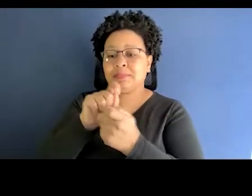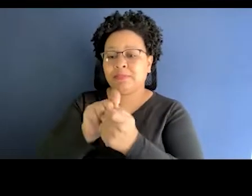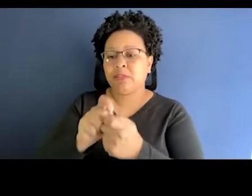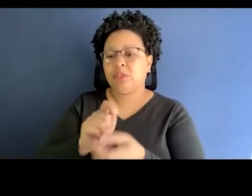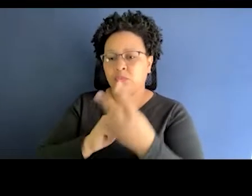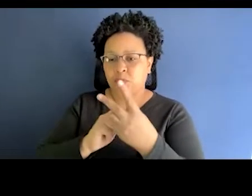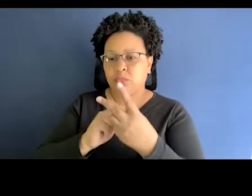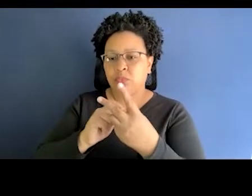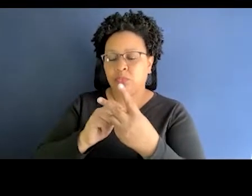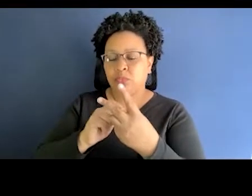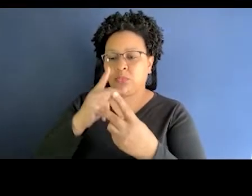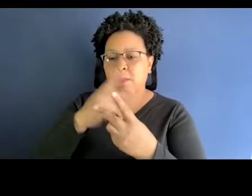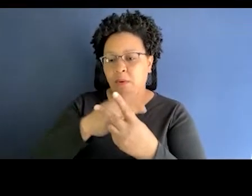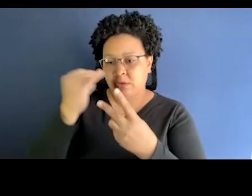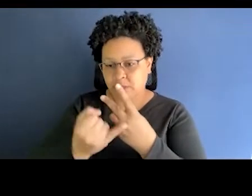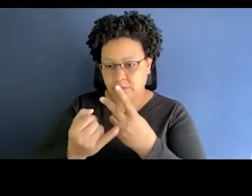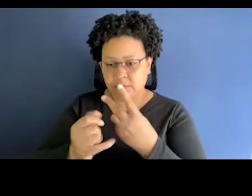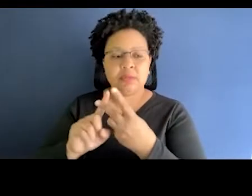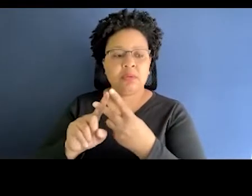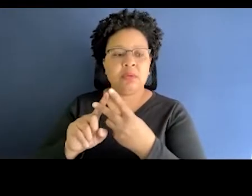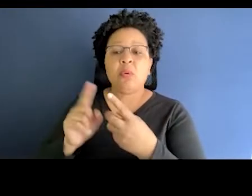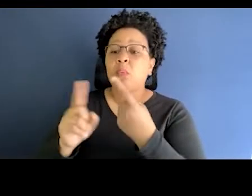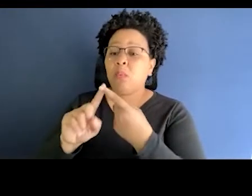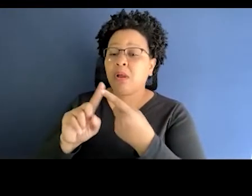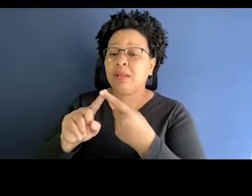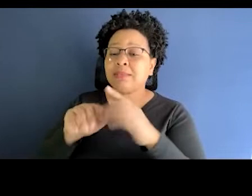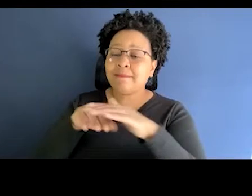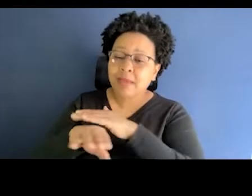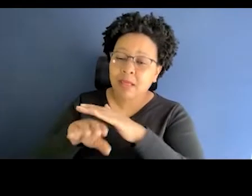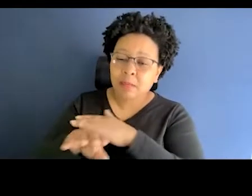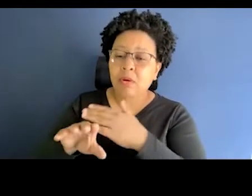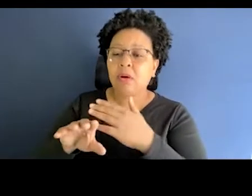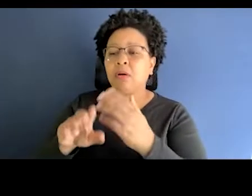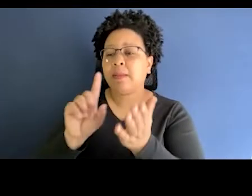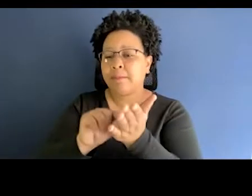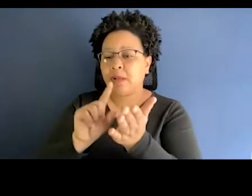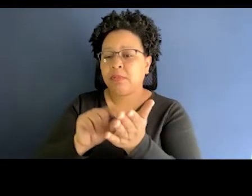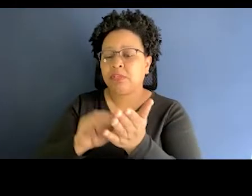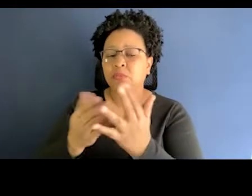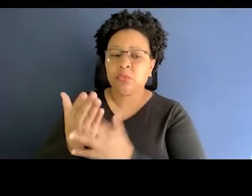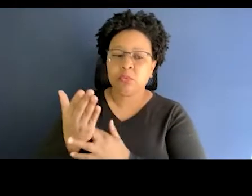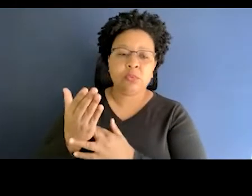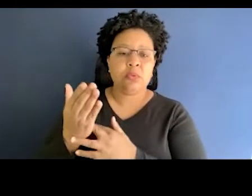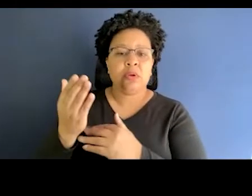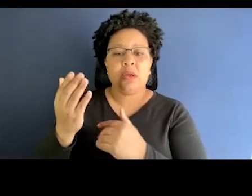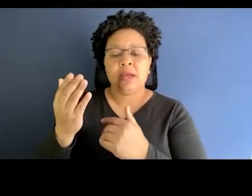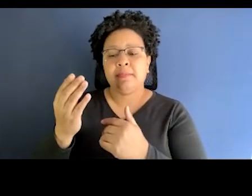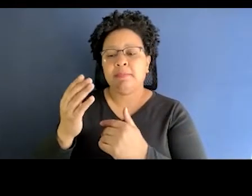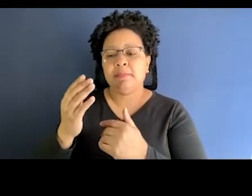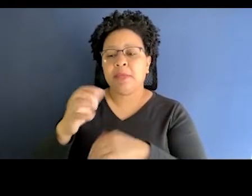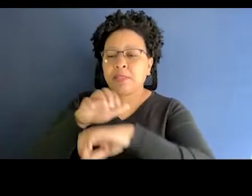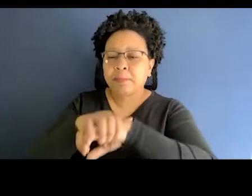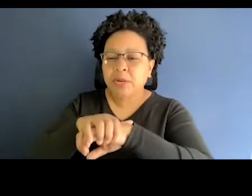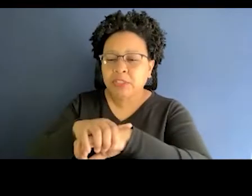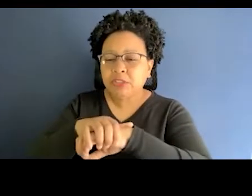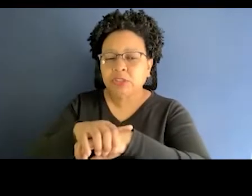projects. One is available and has been published through the British Journal of Sociology of Education this year. And this